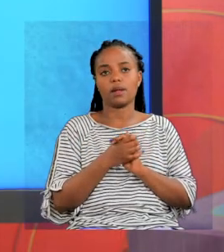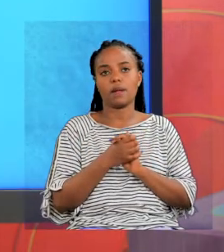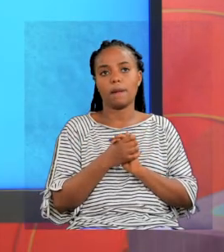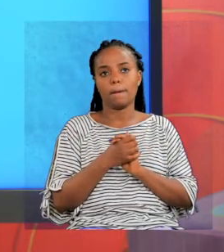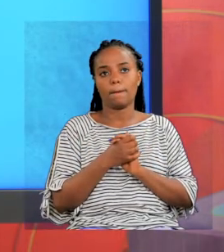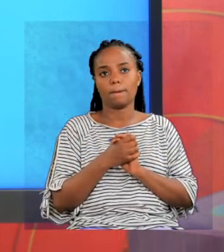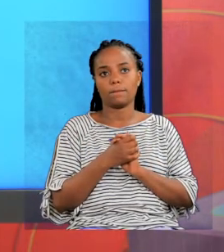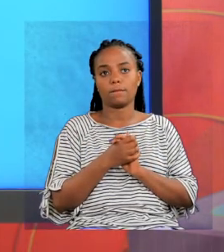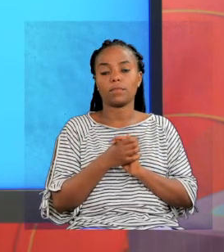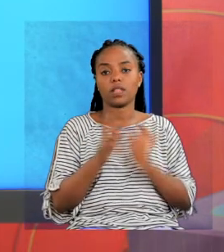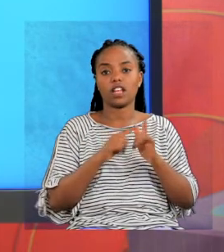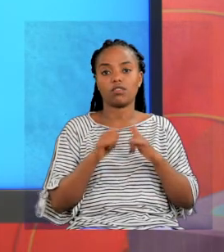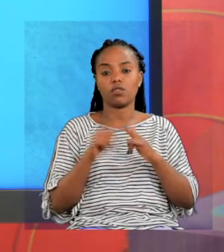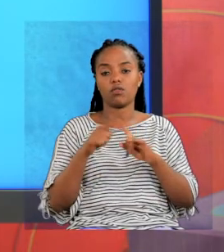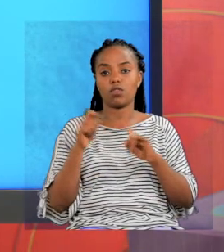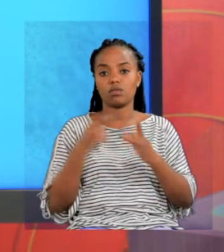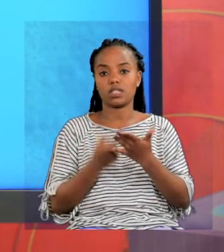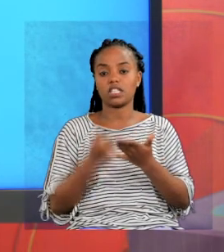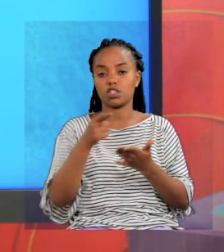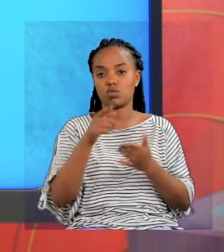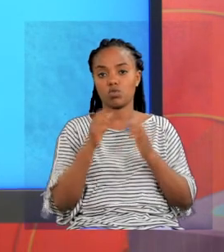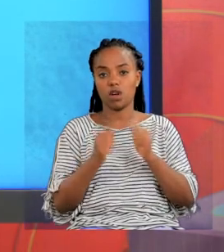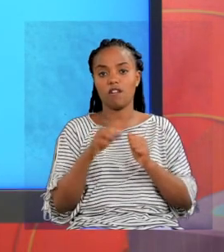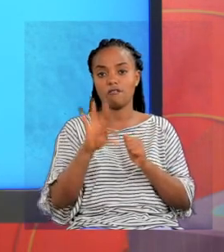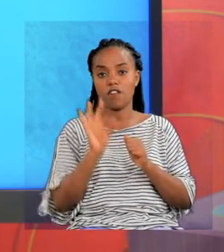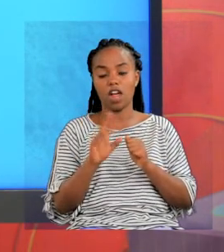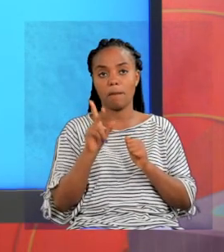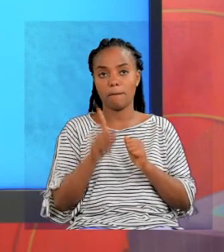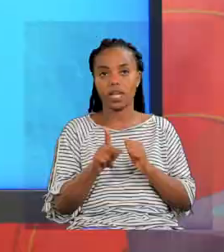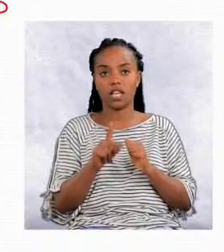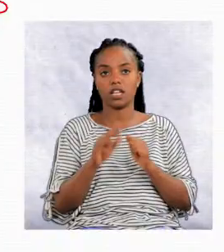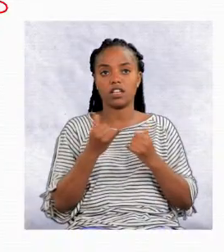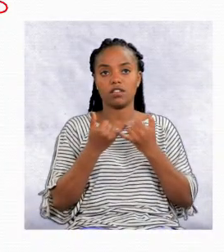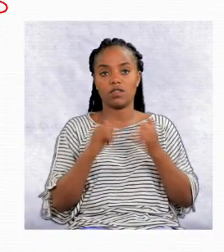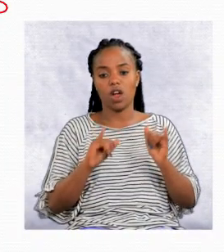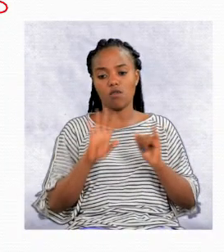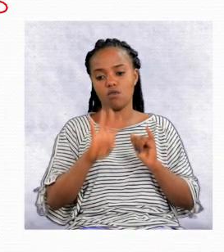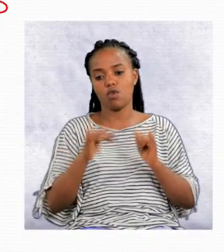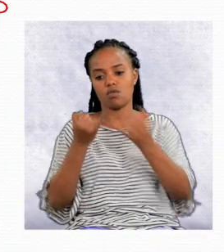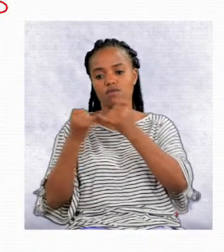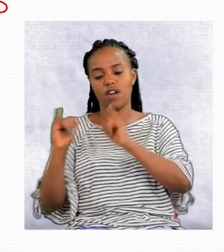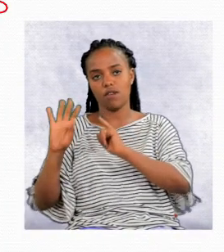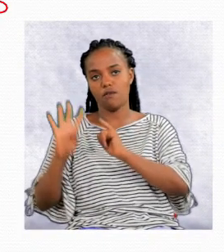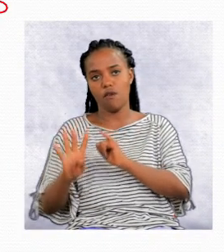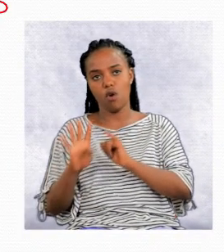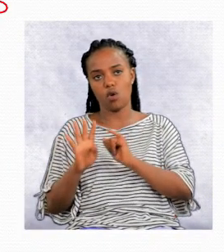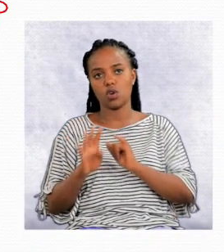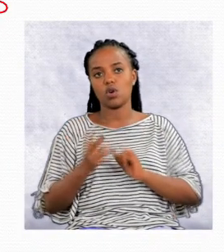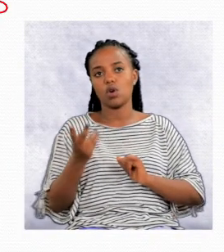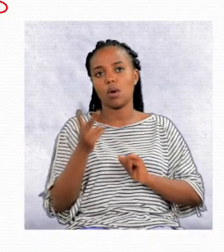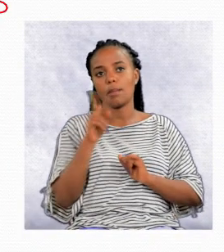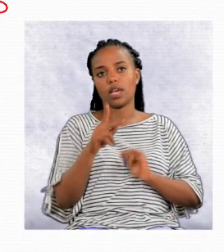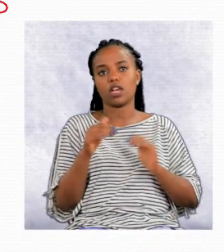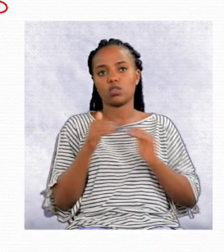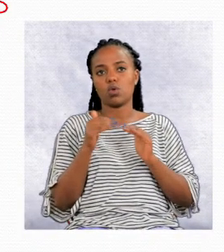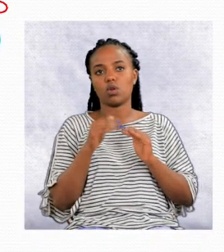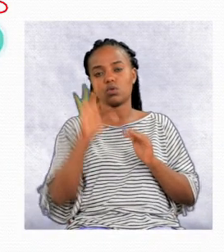So therefore, from this, you can find P. Divide both sides by 4. So dividing both sides by 4, P is equal to